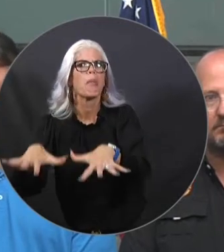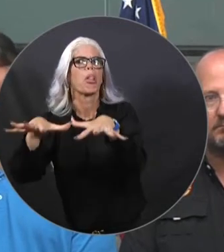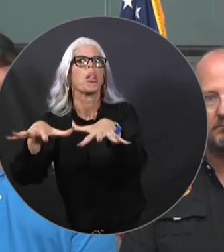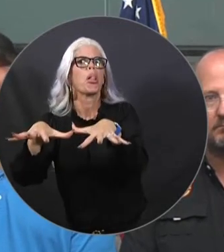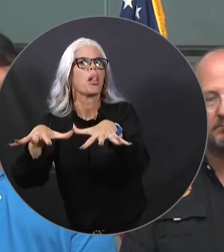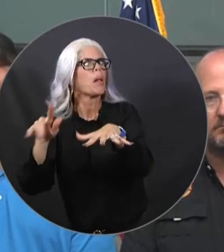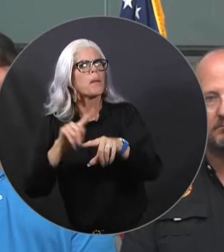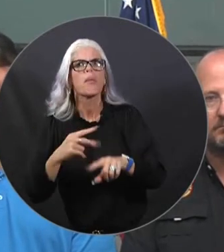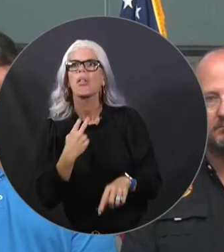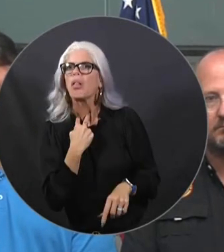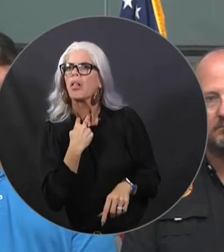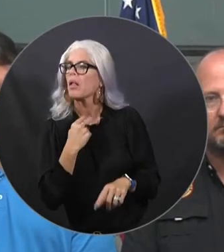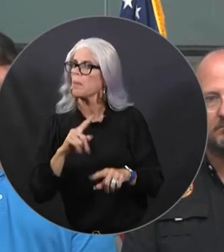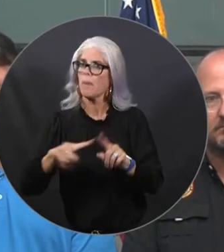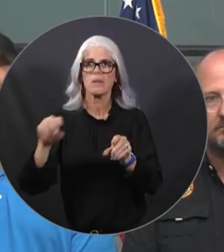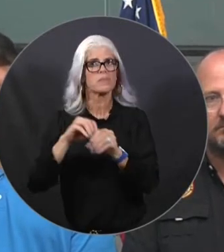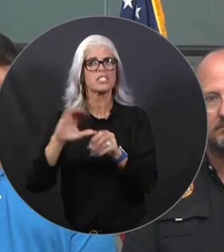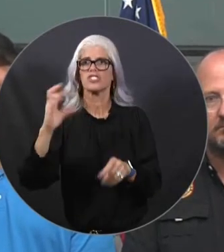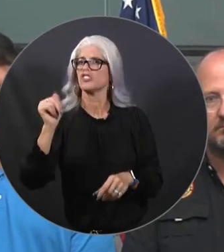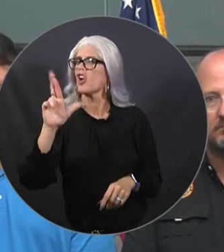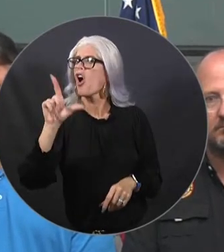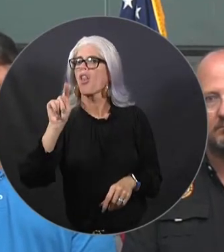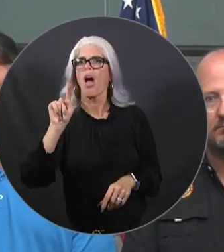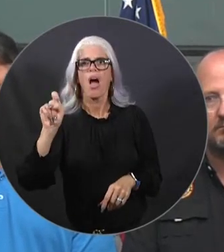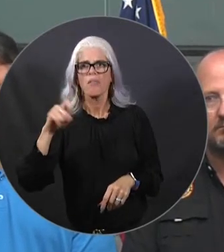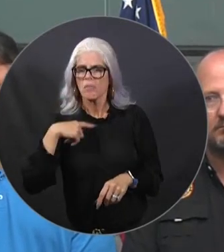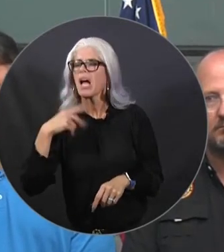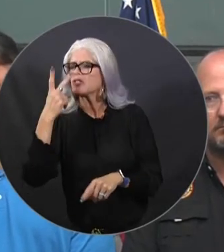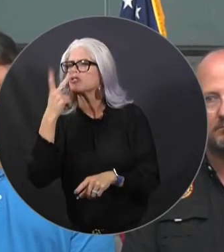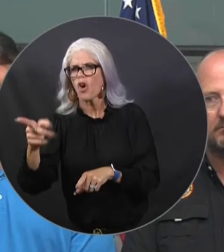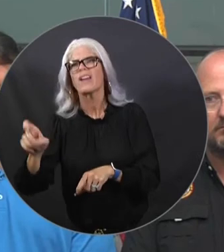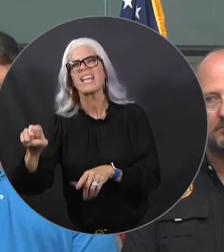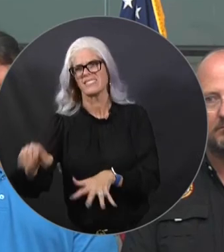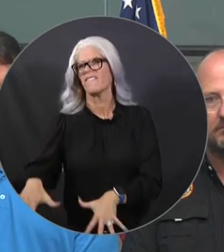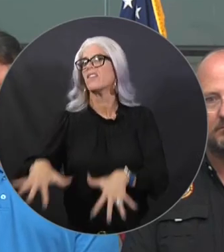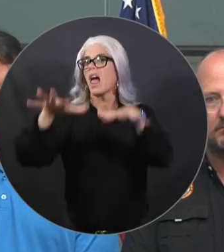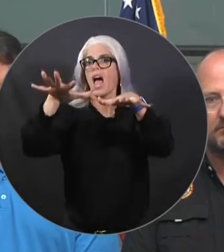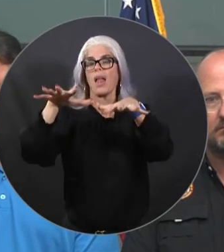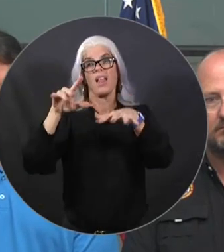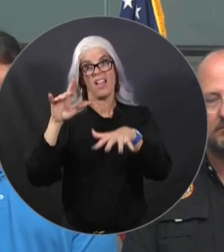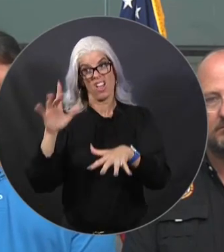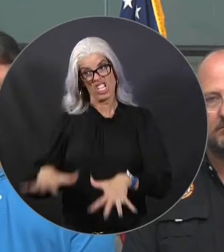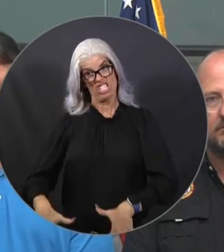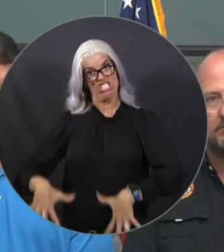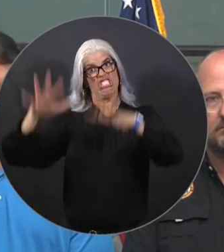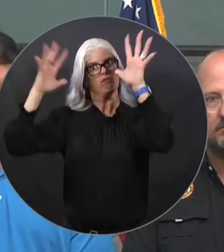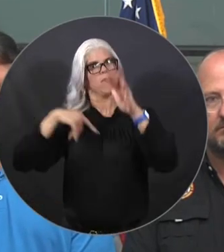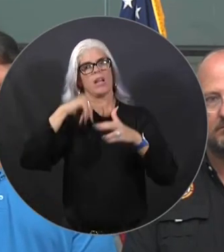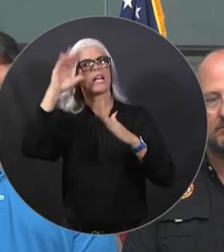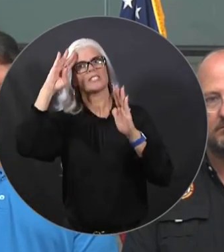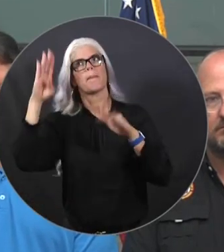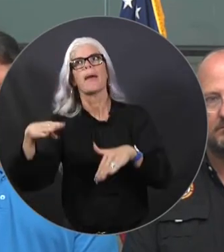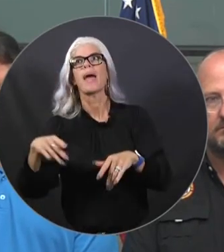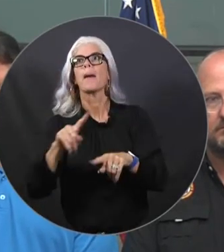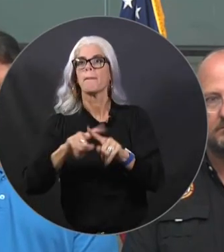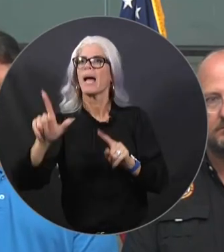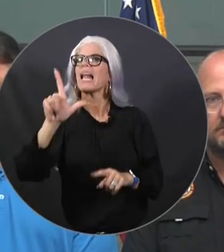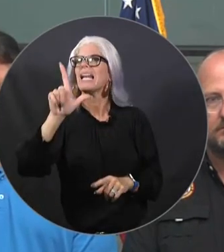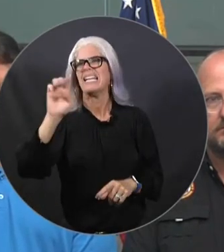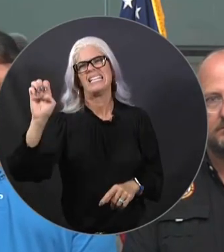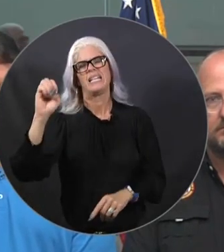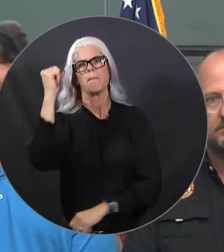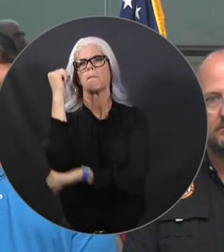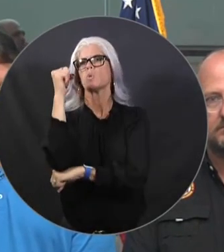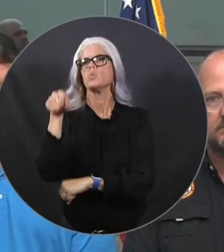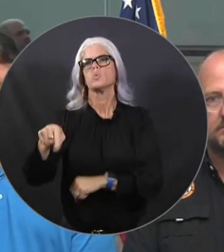was flooding. I don't think it was at quite the level that was initially feared. Obviously, in Lee, you know, you had a massive storm surge at the